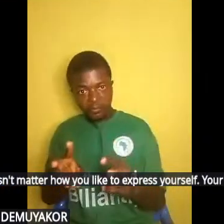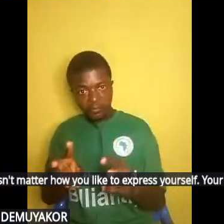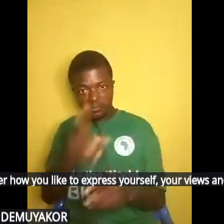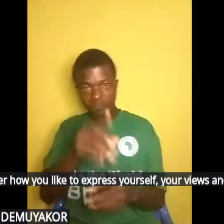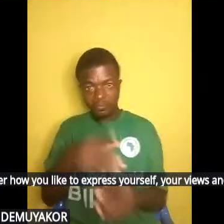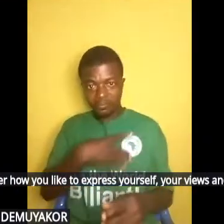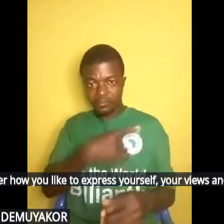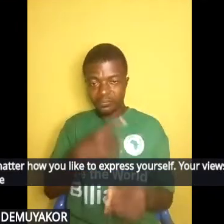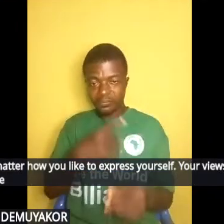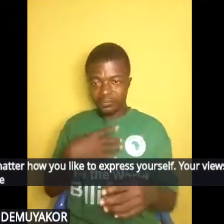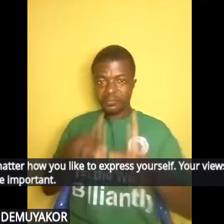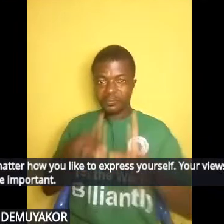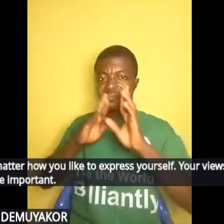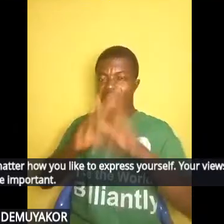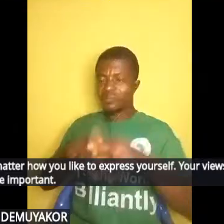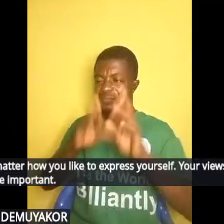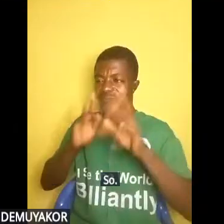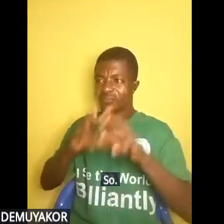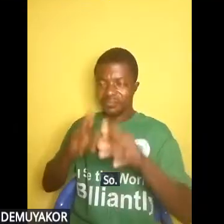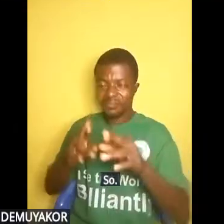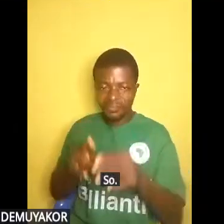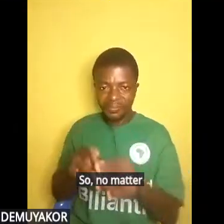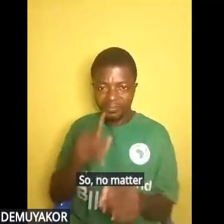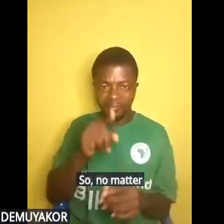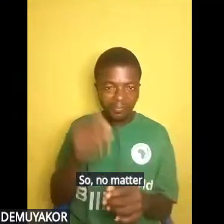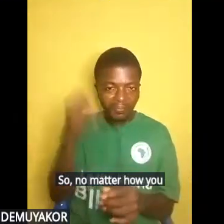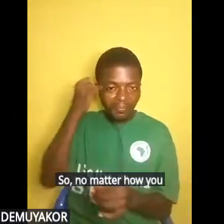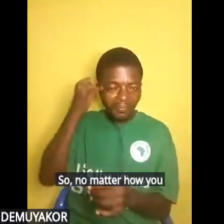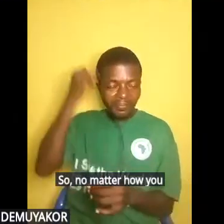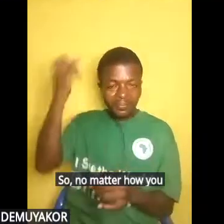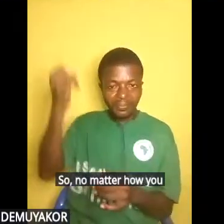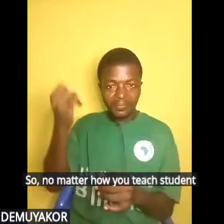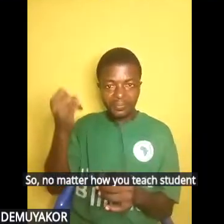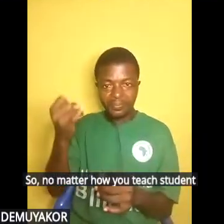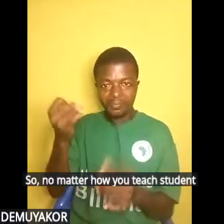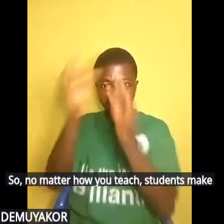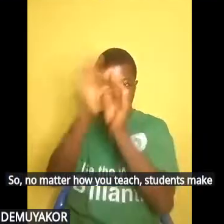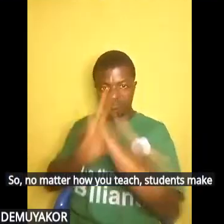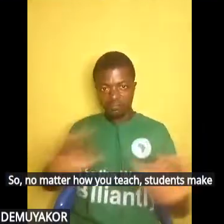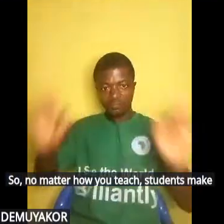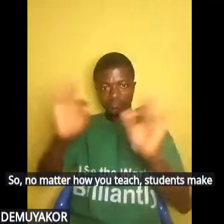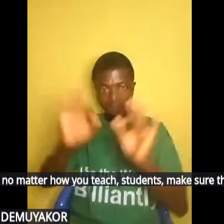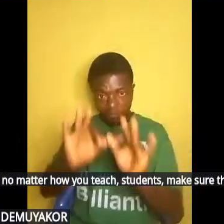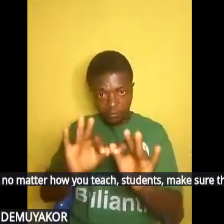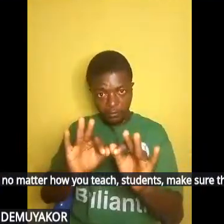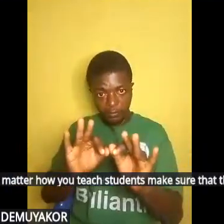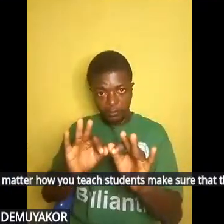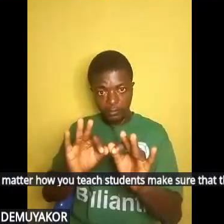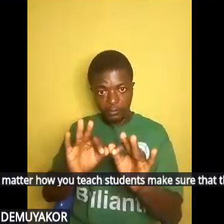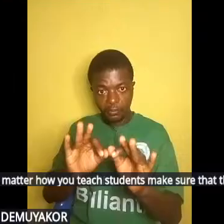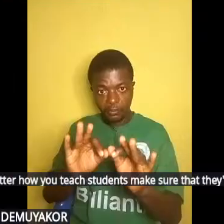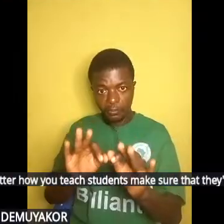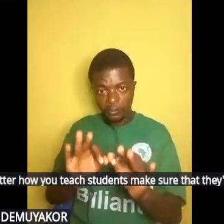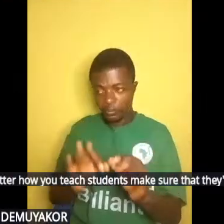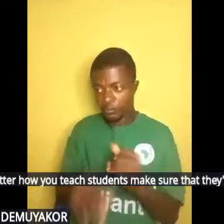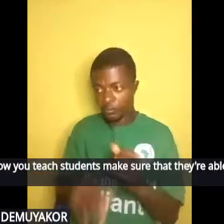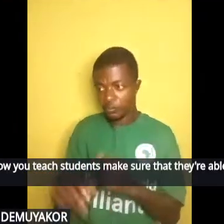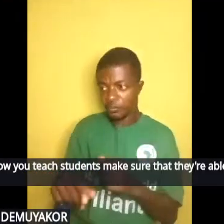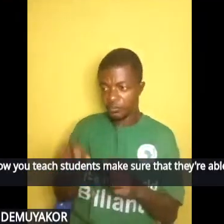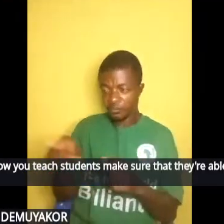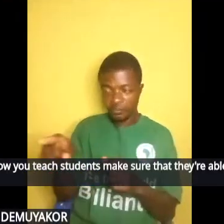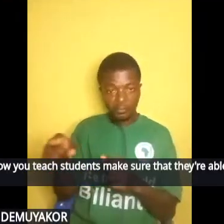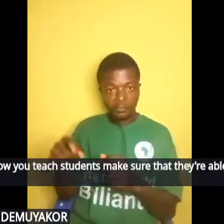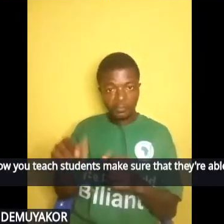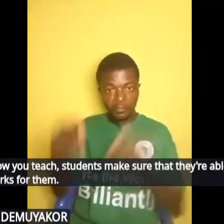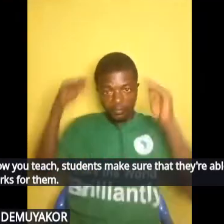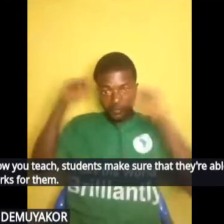are important. So no matter how you teach students, make sure that they're able to contribute in a way that works for